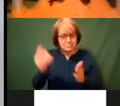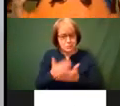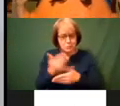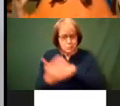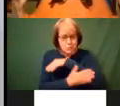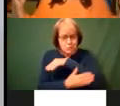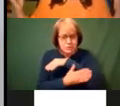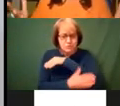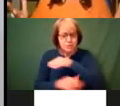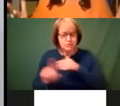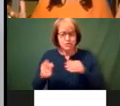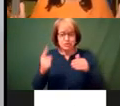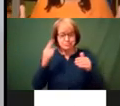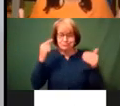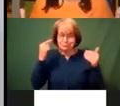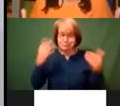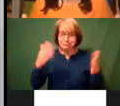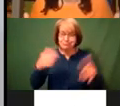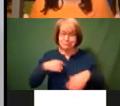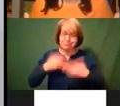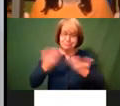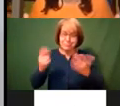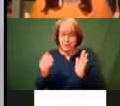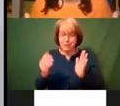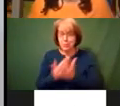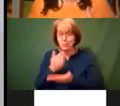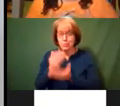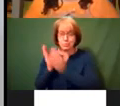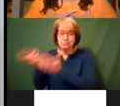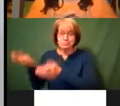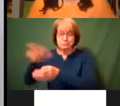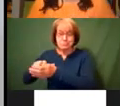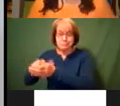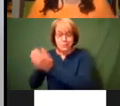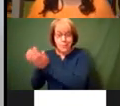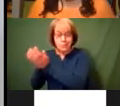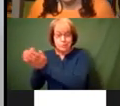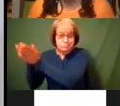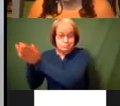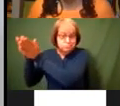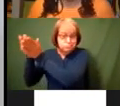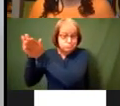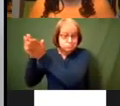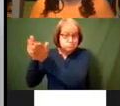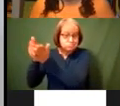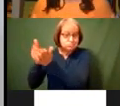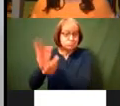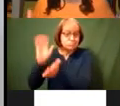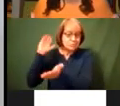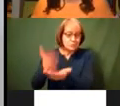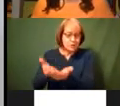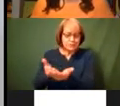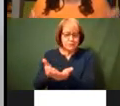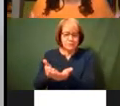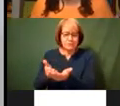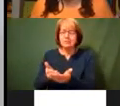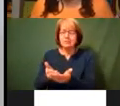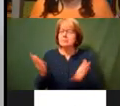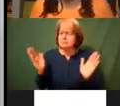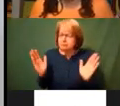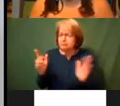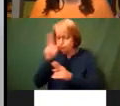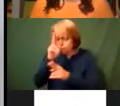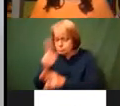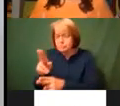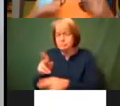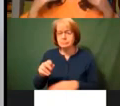had to take the risk and take in a leap to come across the ocean to do it. I can't fault them for that, right? We're human, we move. Those are the things we